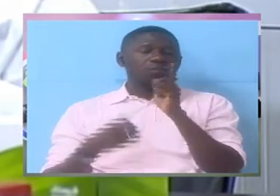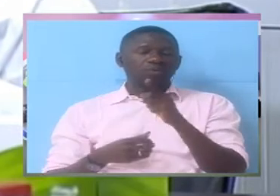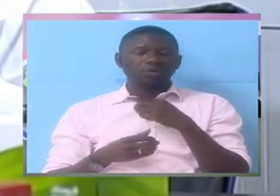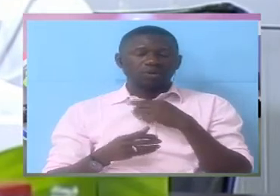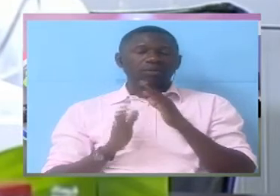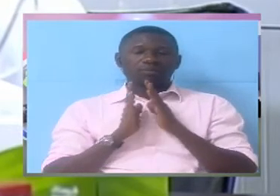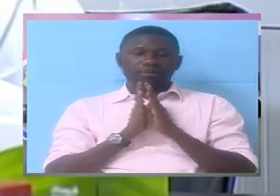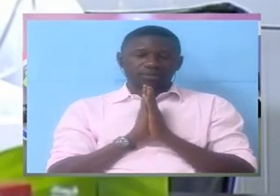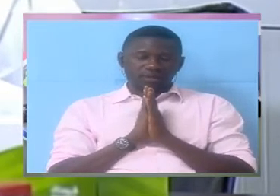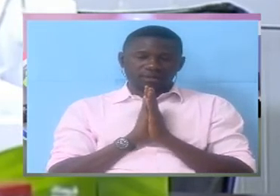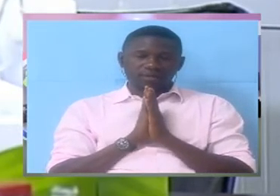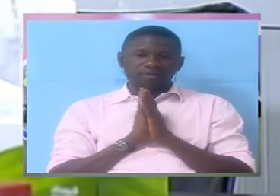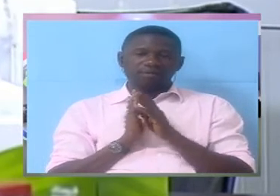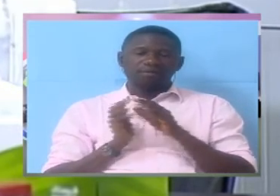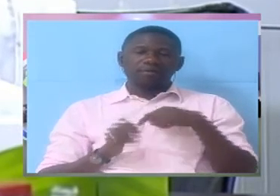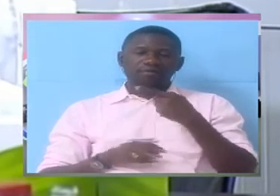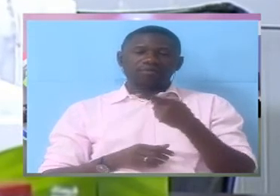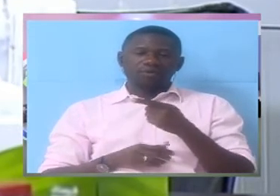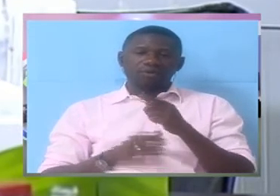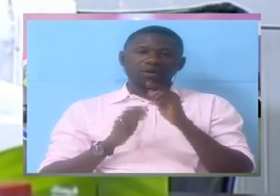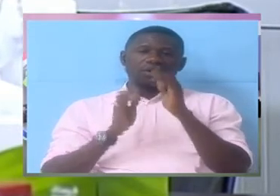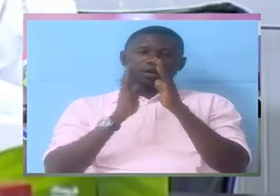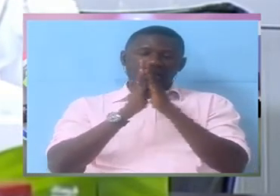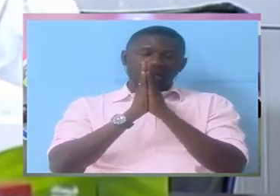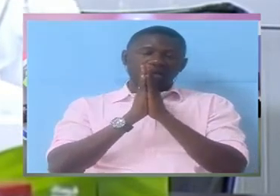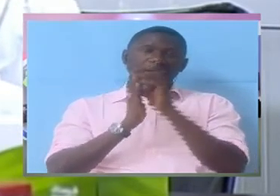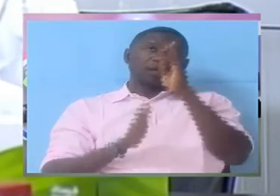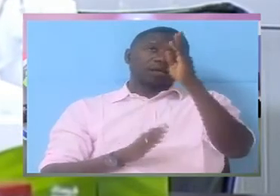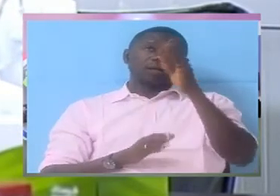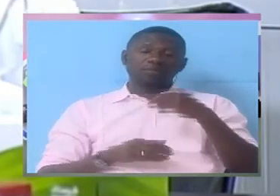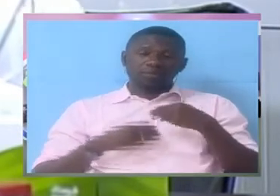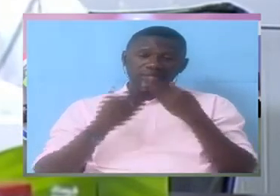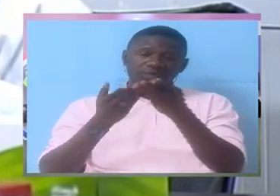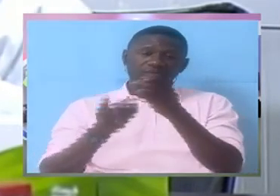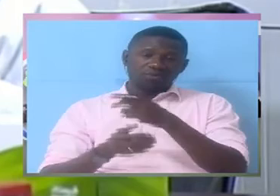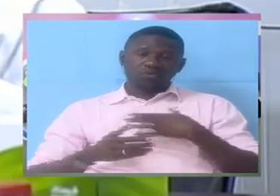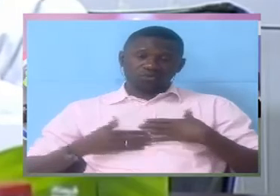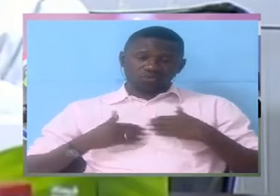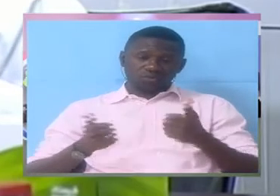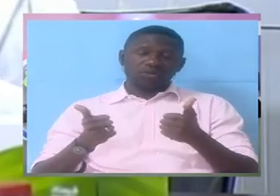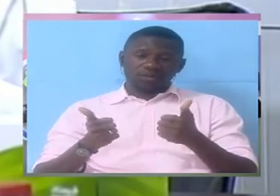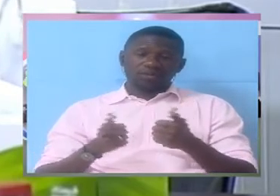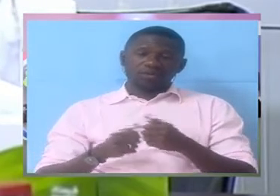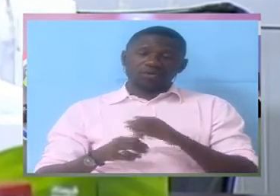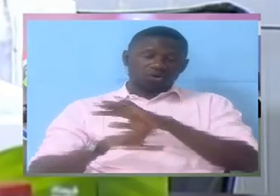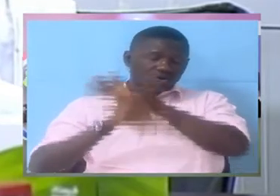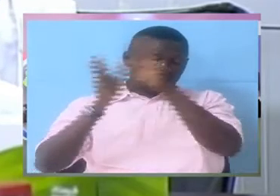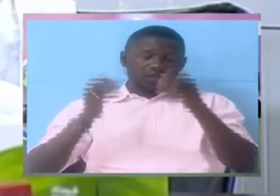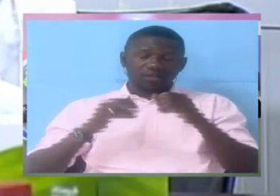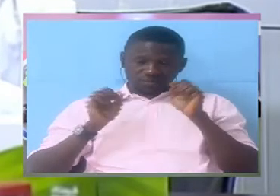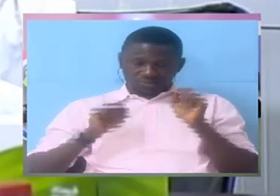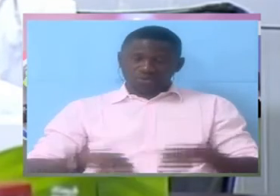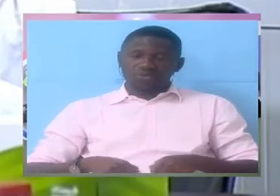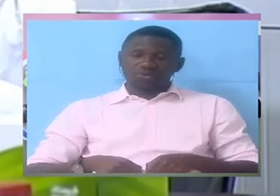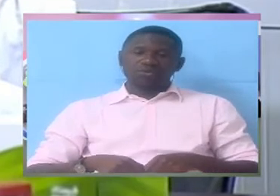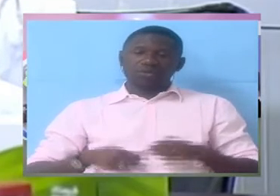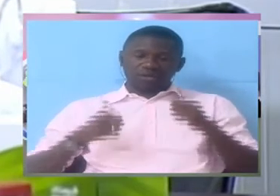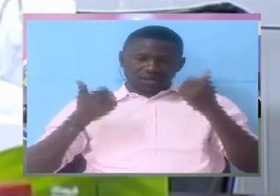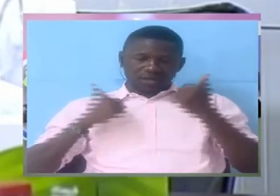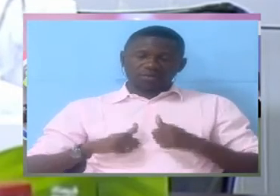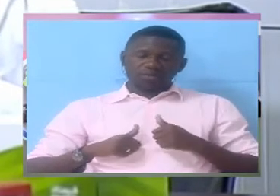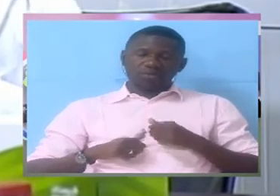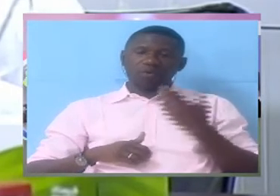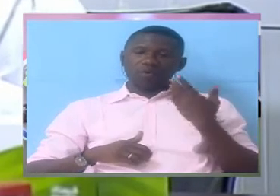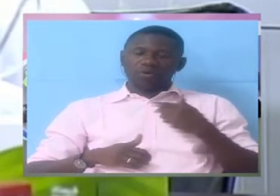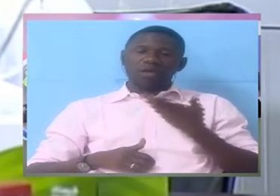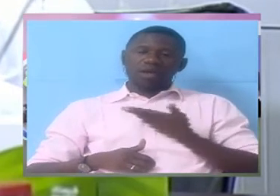am praying for Allah sal sujata kendal so that Allah will give you good health nimbe ka keno wala kon all this can happen when